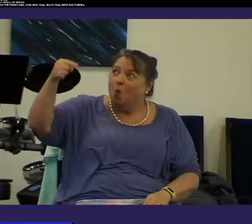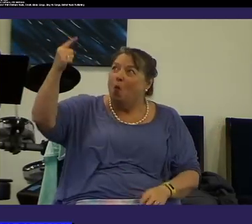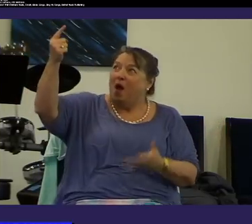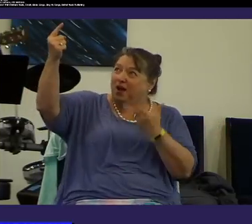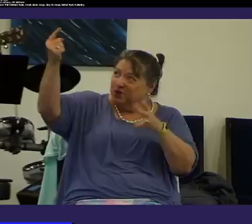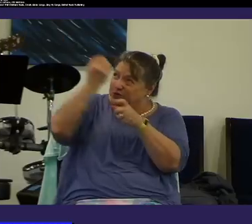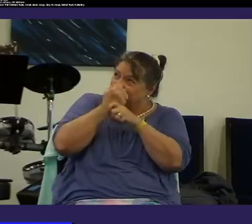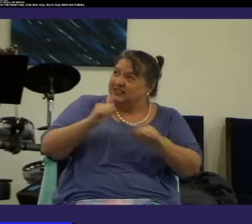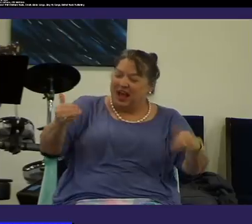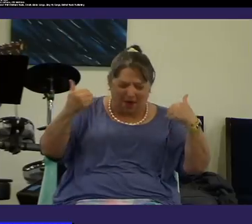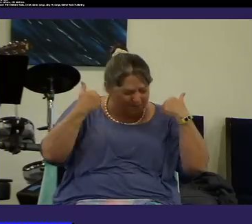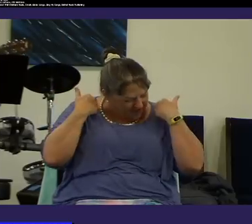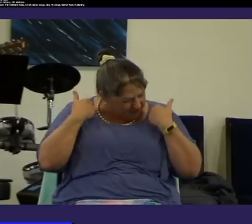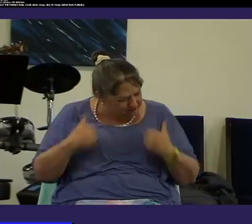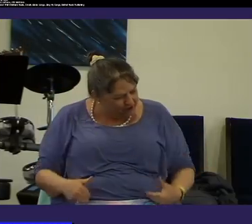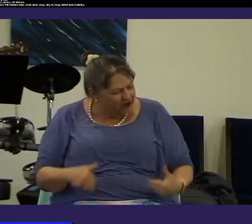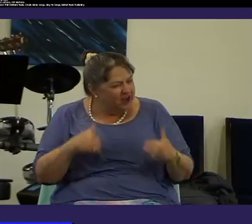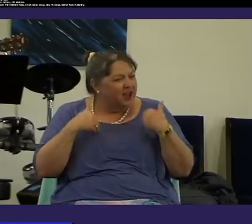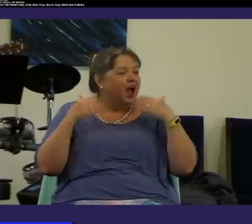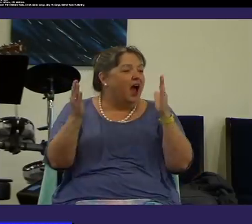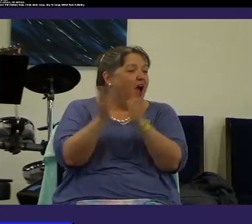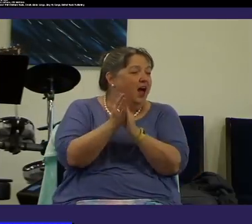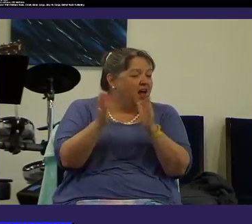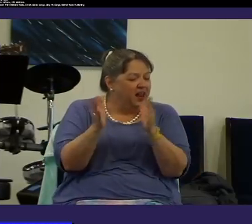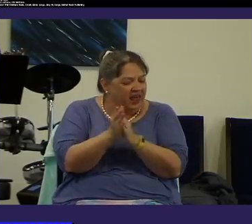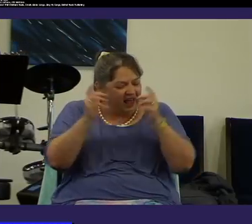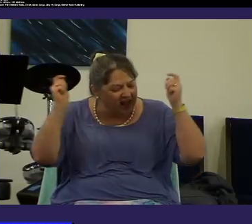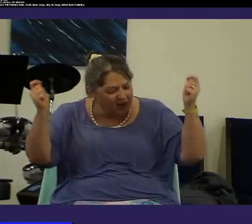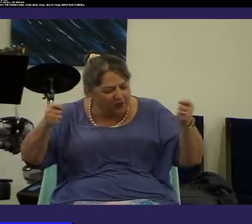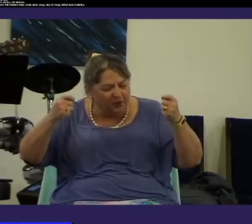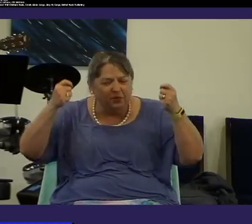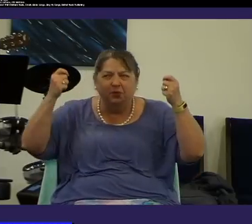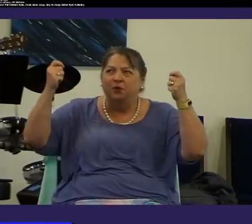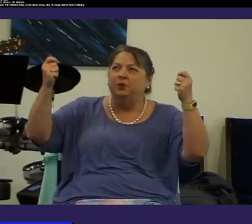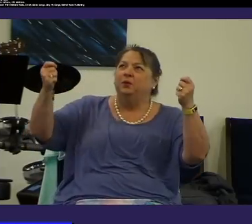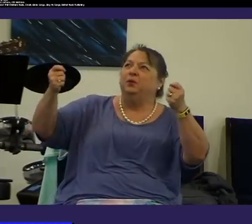The one who set me free.